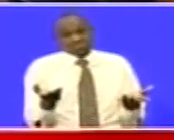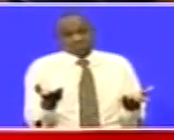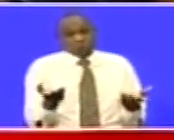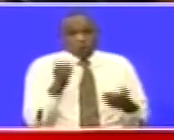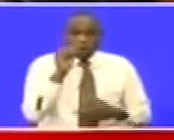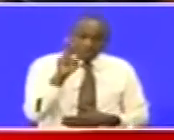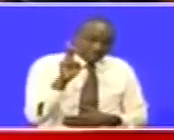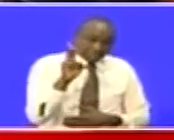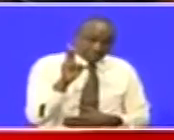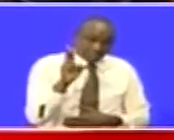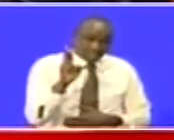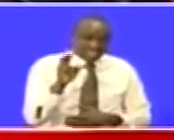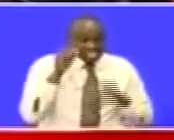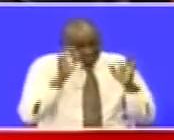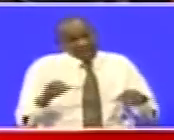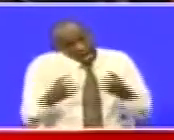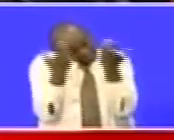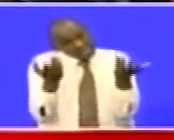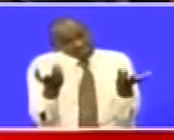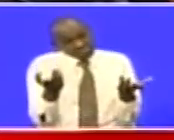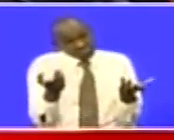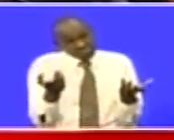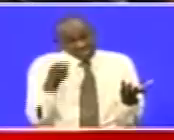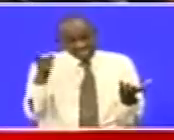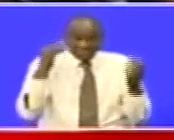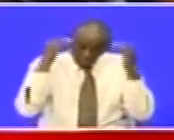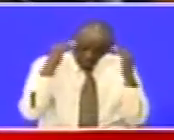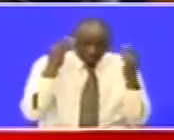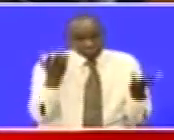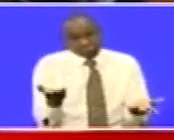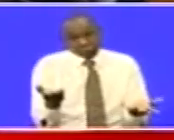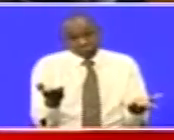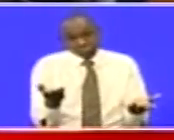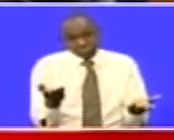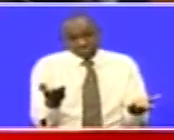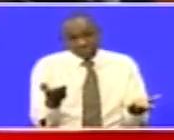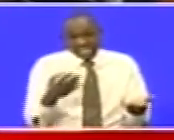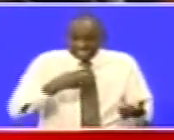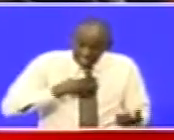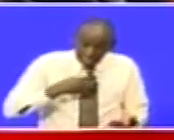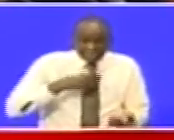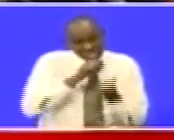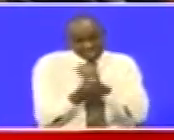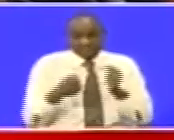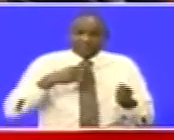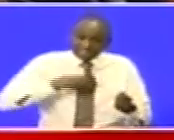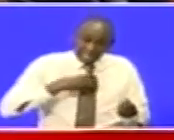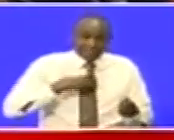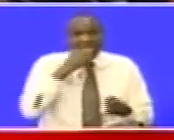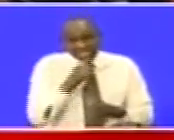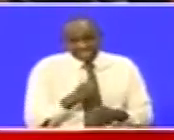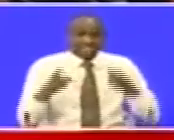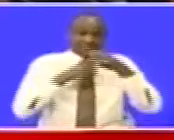and in the unlikely event of this court holding that the retirement age